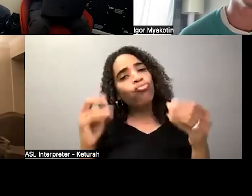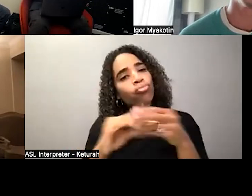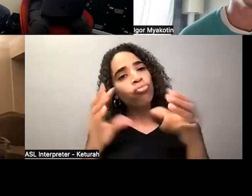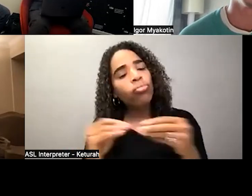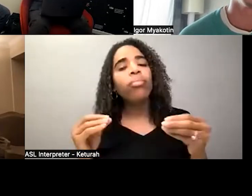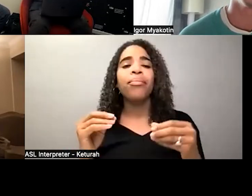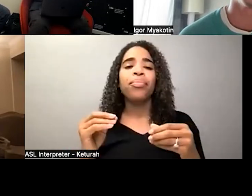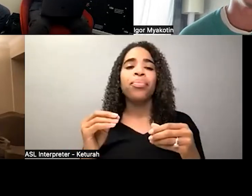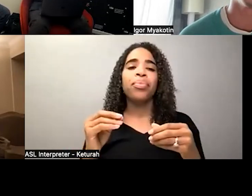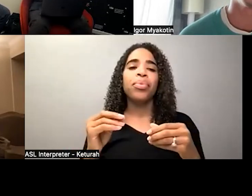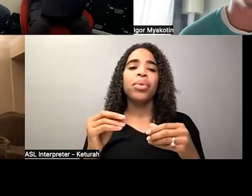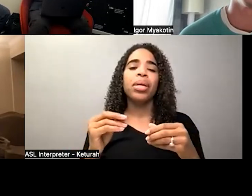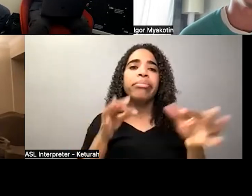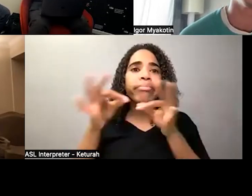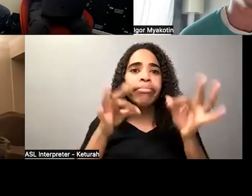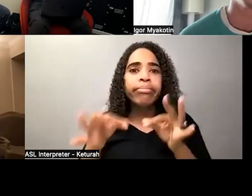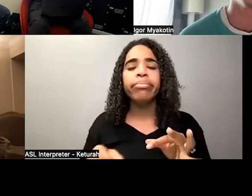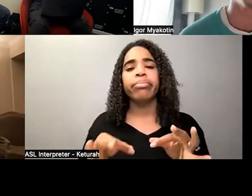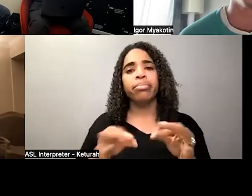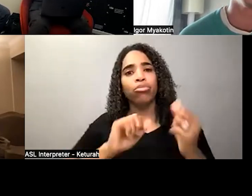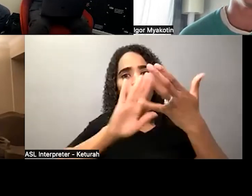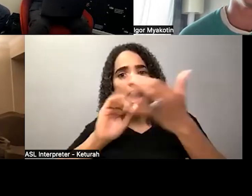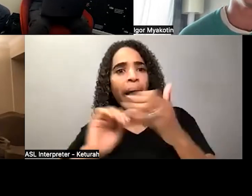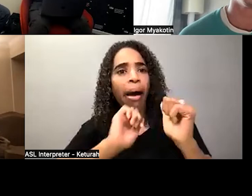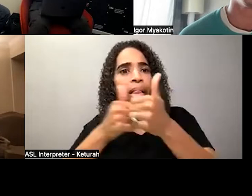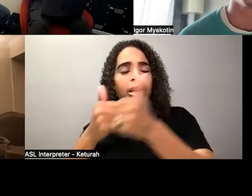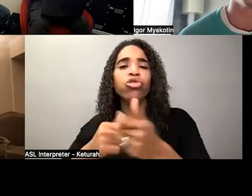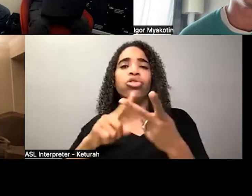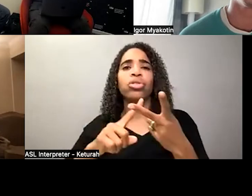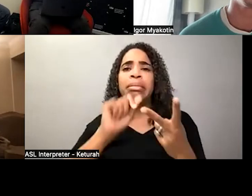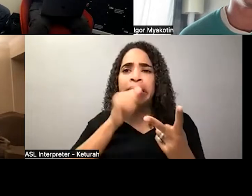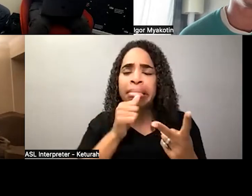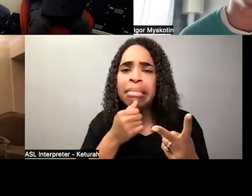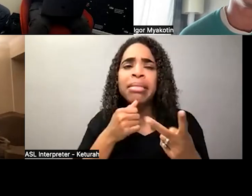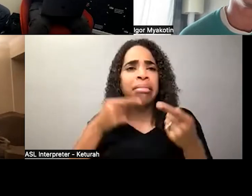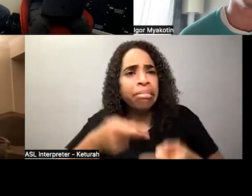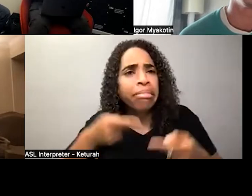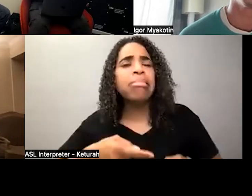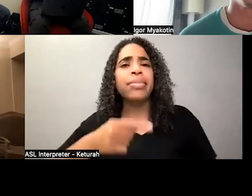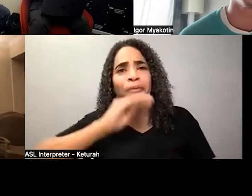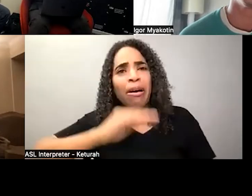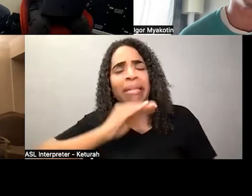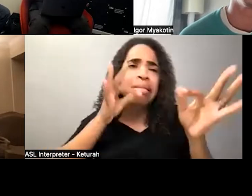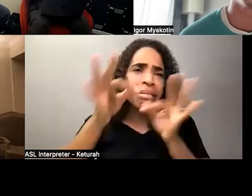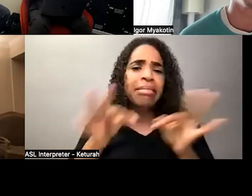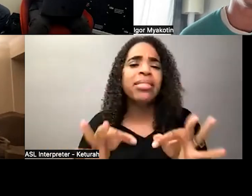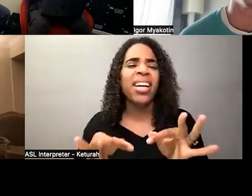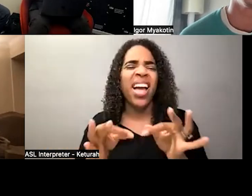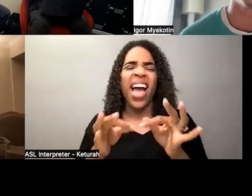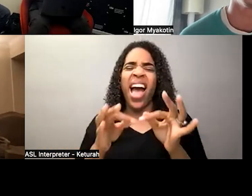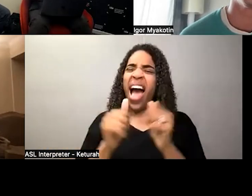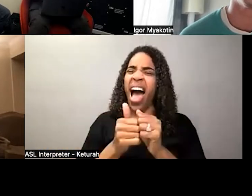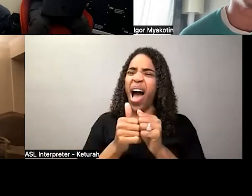share the challenges, the pain, the frustrations. How do you strike a